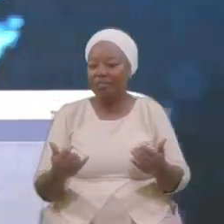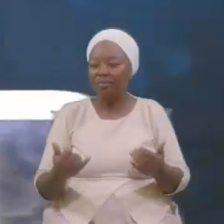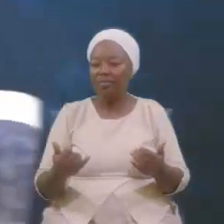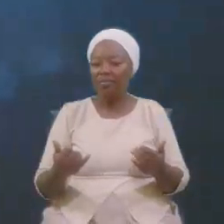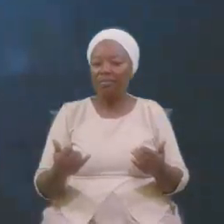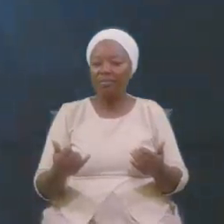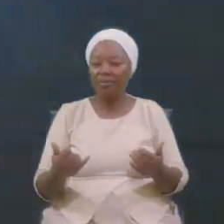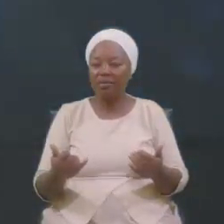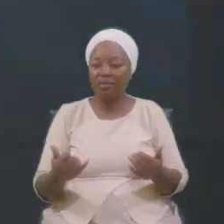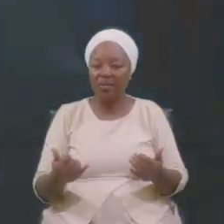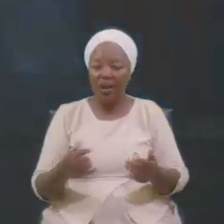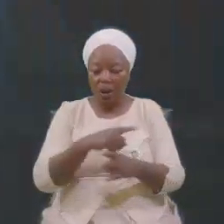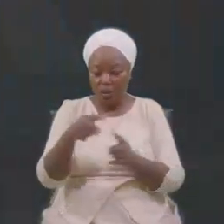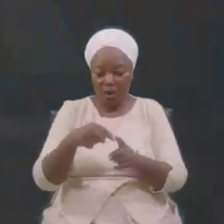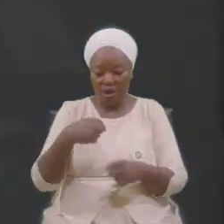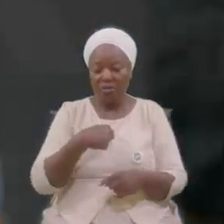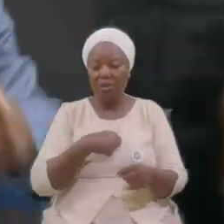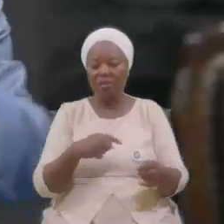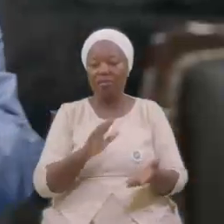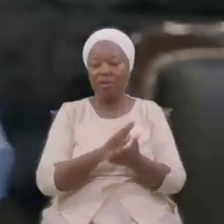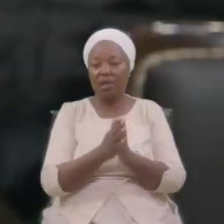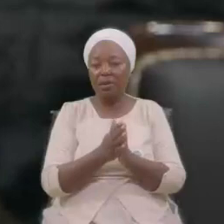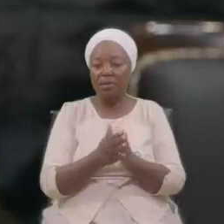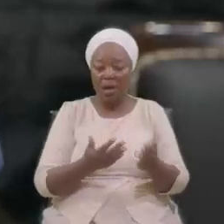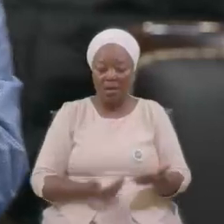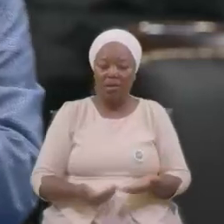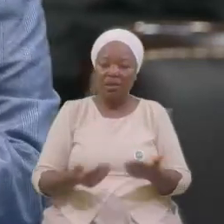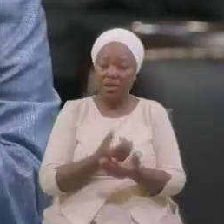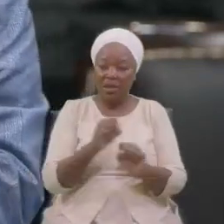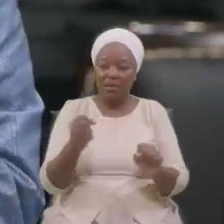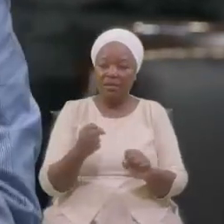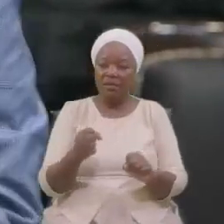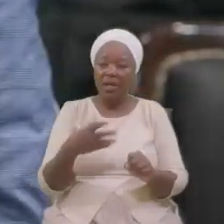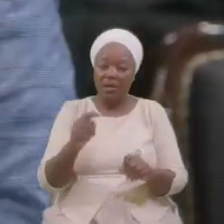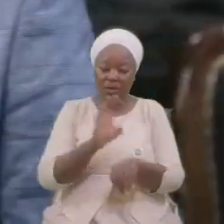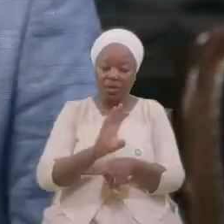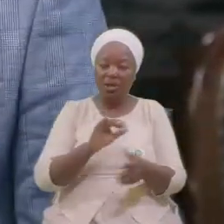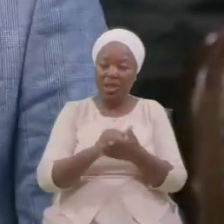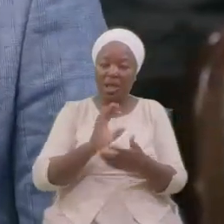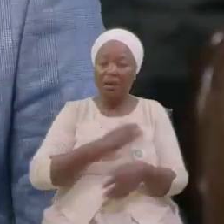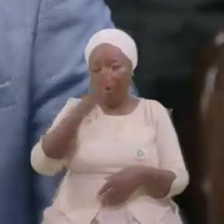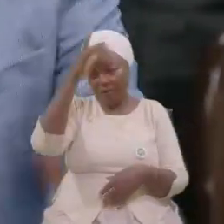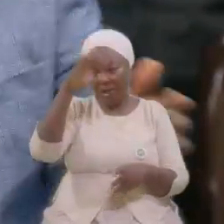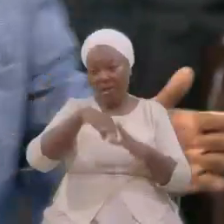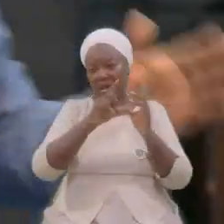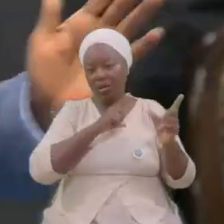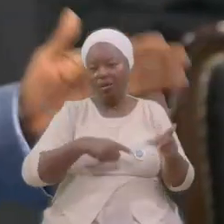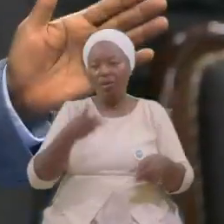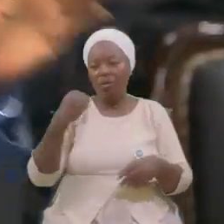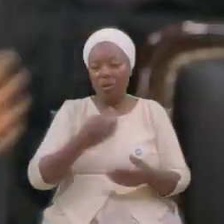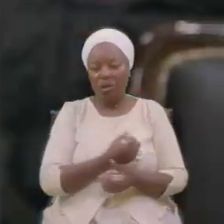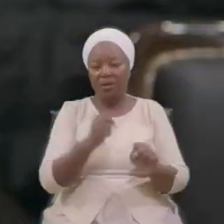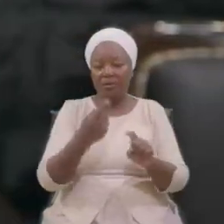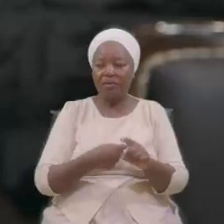Hallelujah. When I got born again, the church where I was born again was far away from